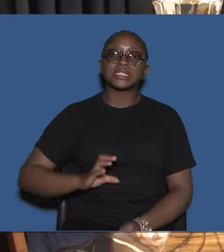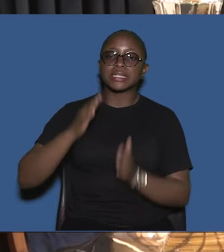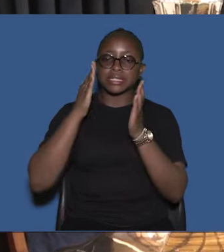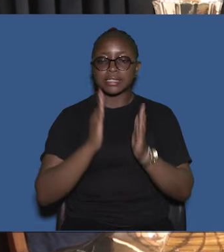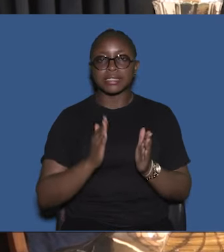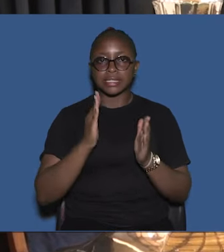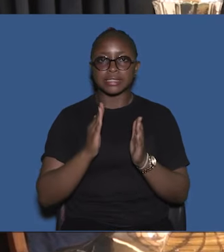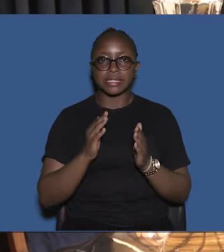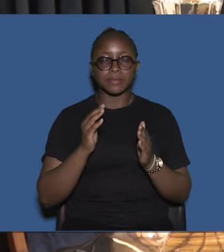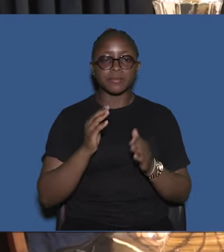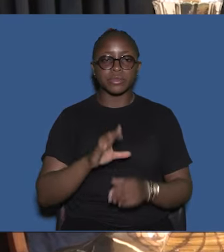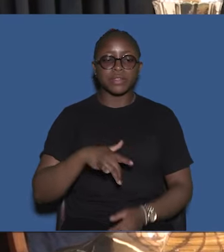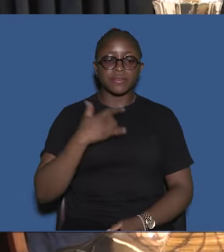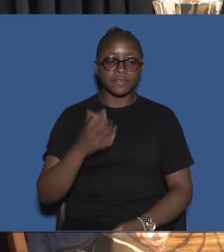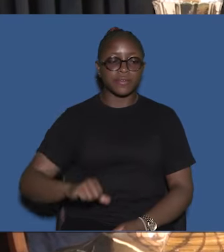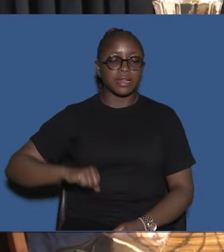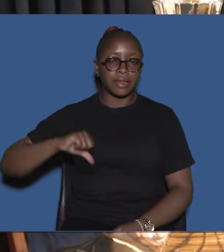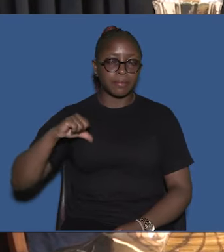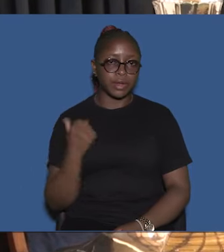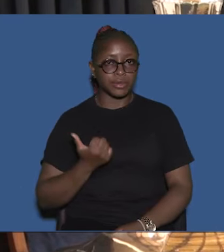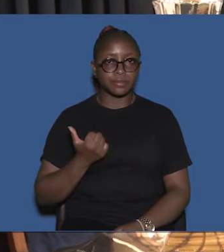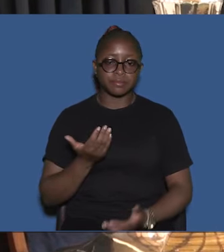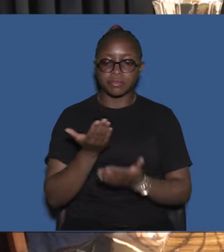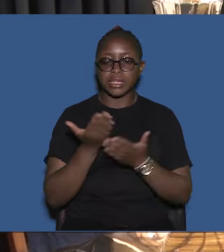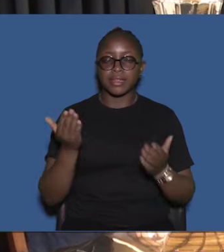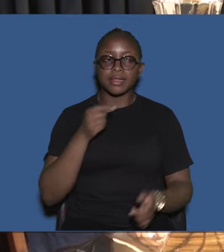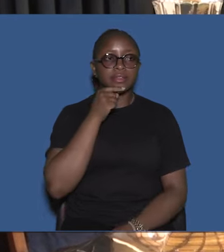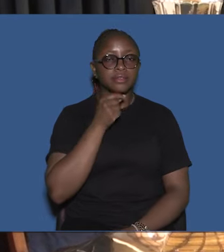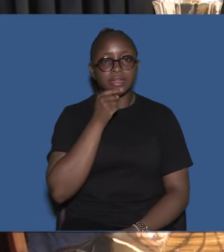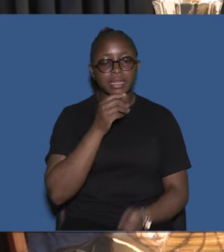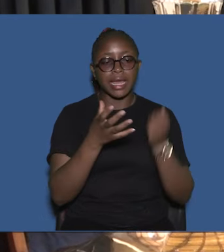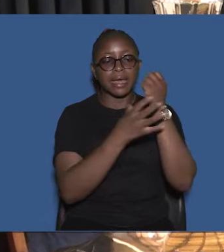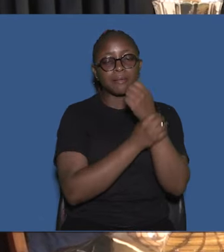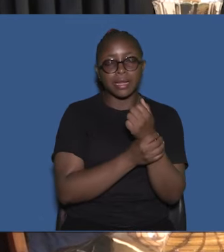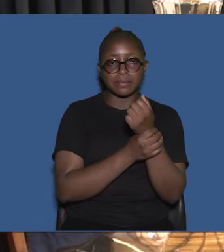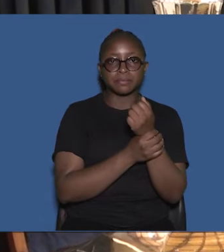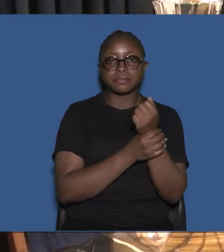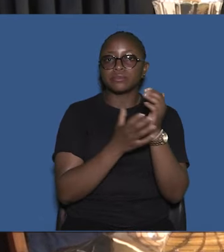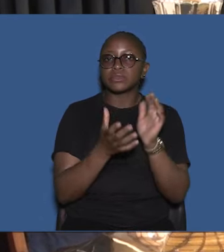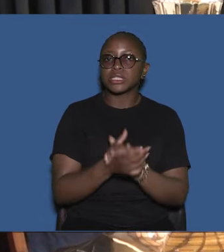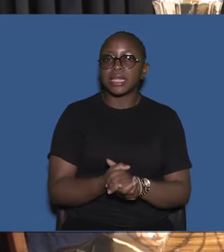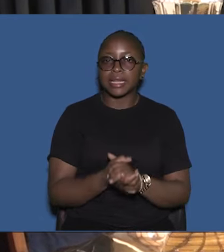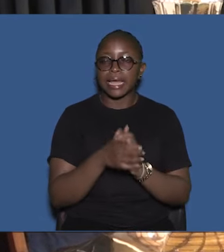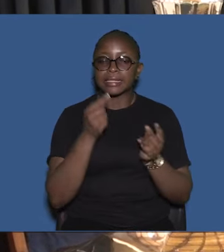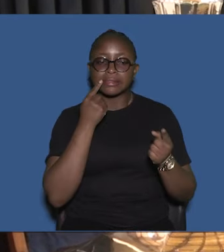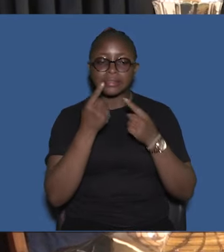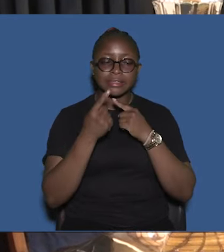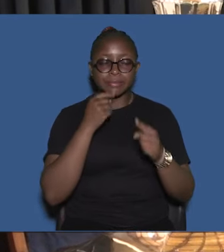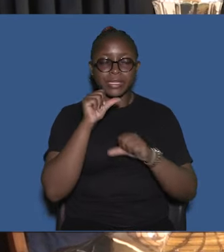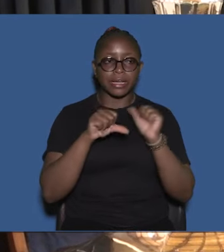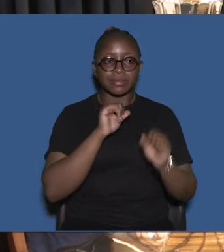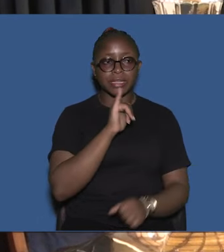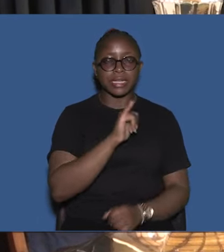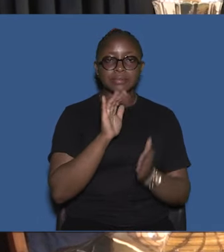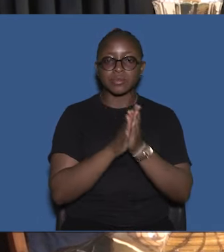be proud of is their father, Abraham, and you know, they will speak of him. And Paul